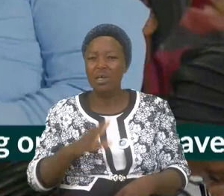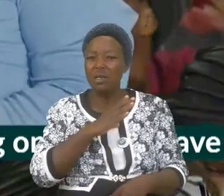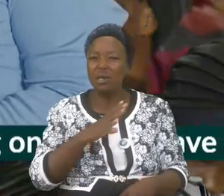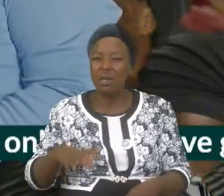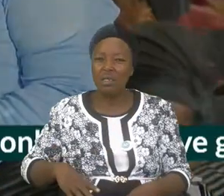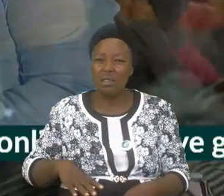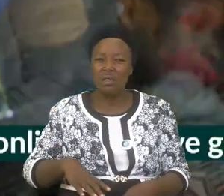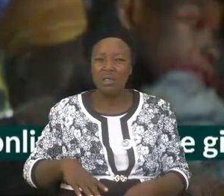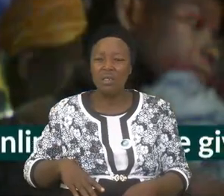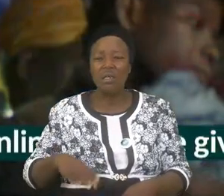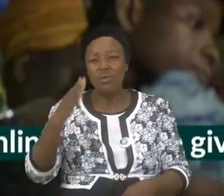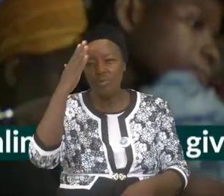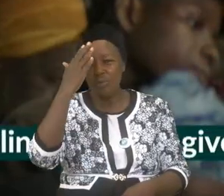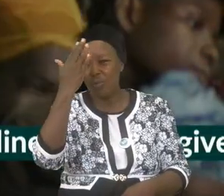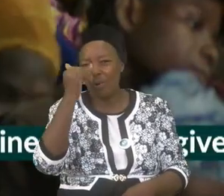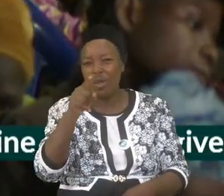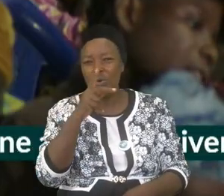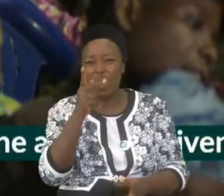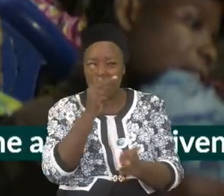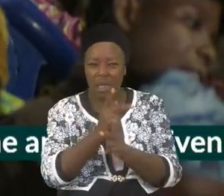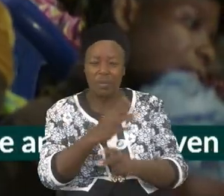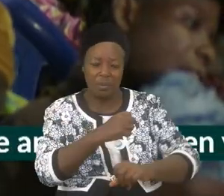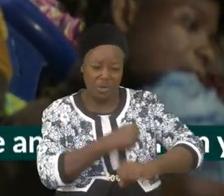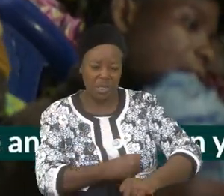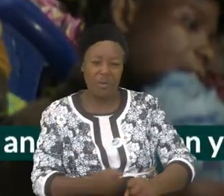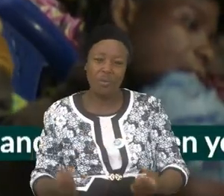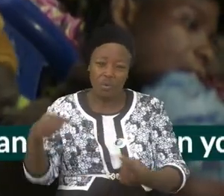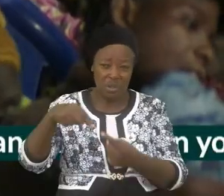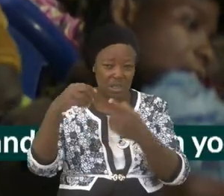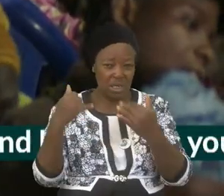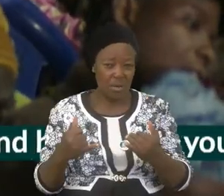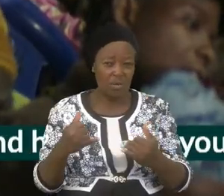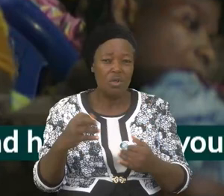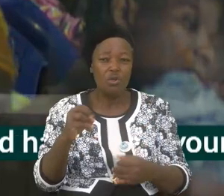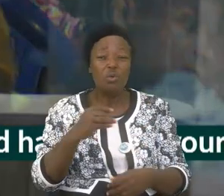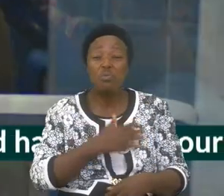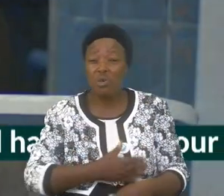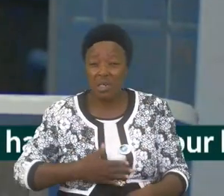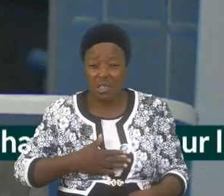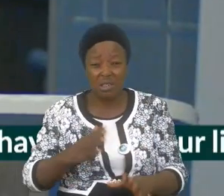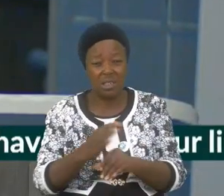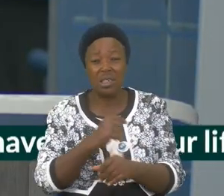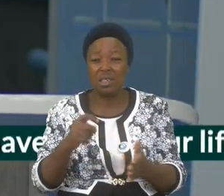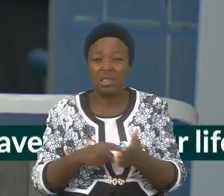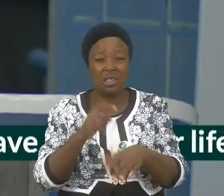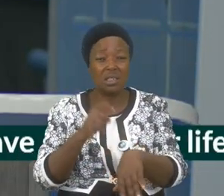If they have not attended to you, remain standing, please. They will soon get to